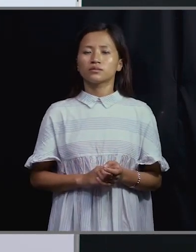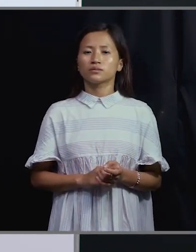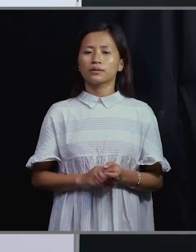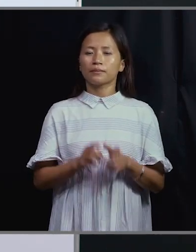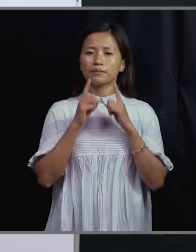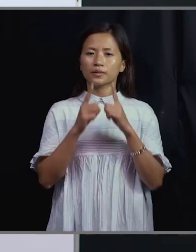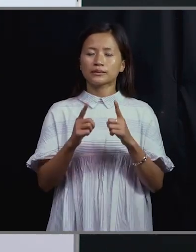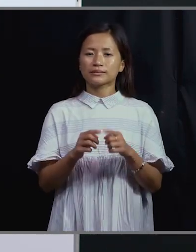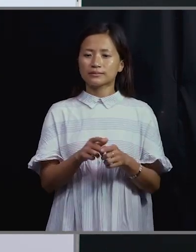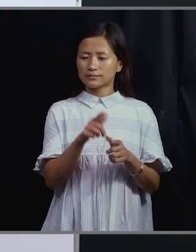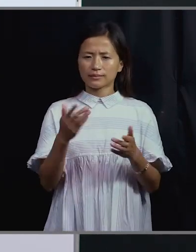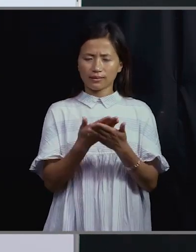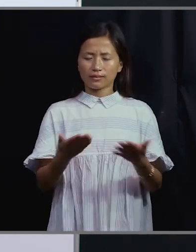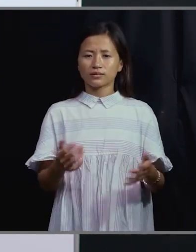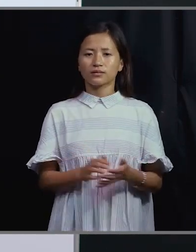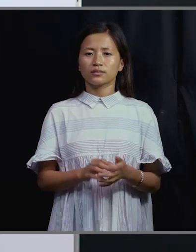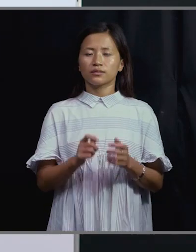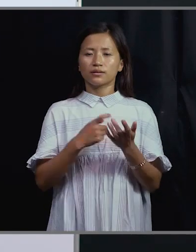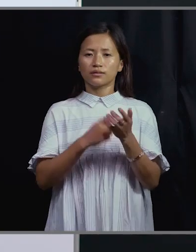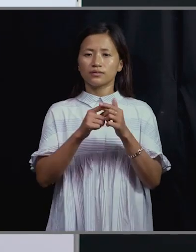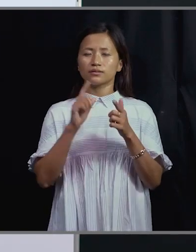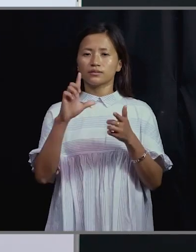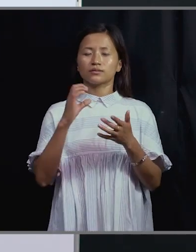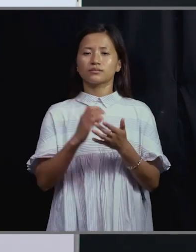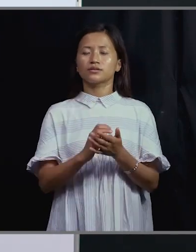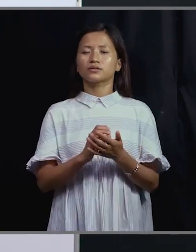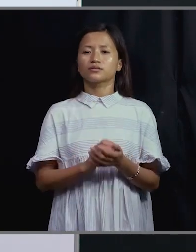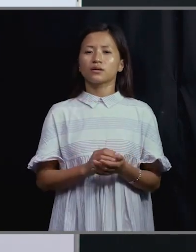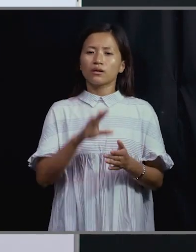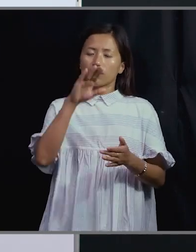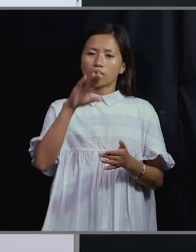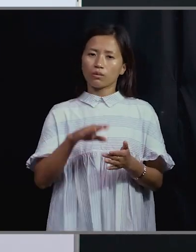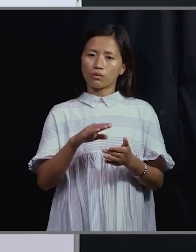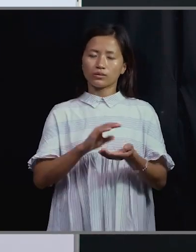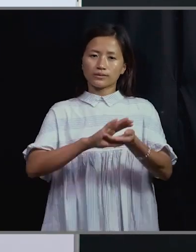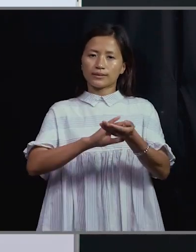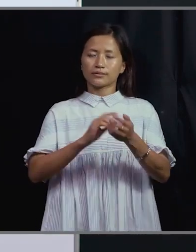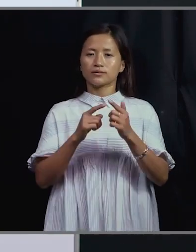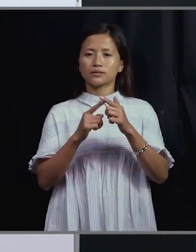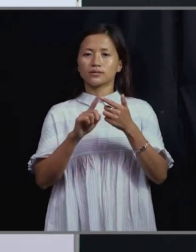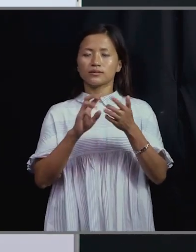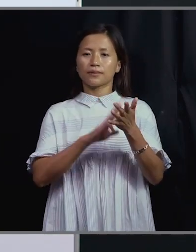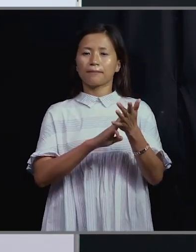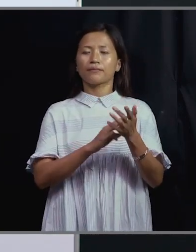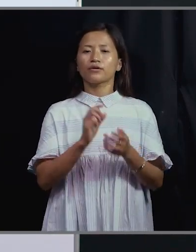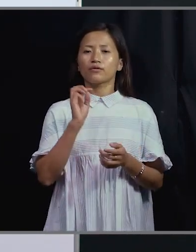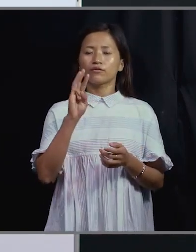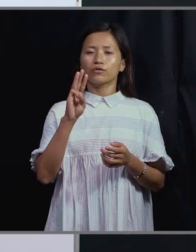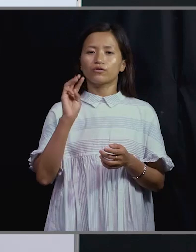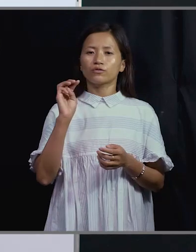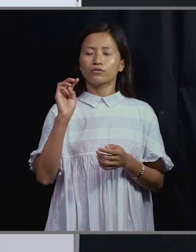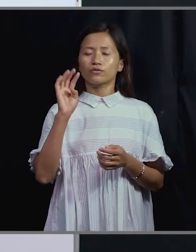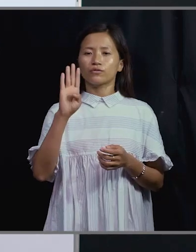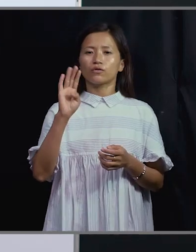But the thing is, this reaction takes place at a much lower temperature, that is at 443